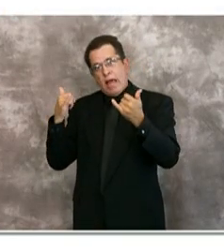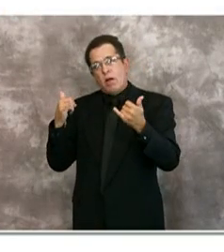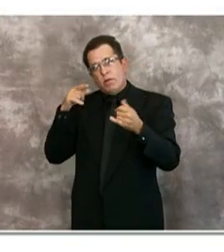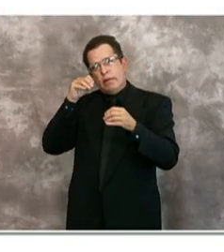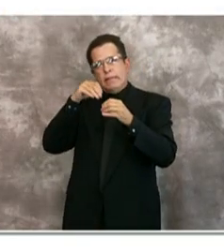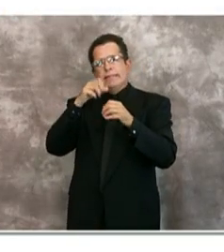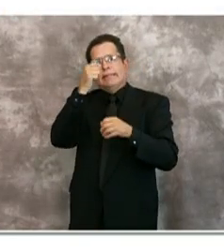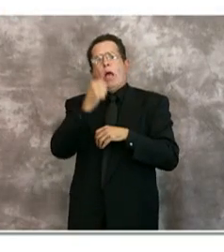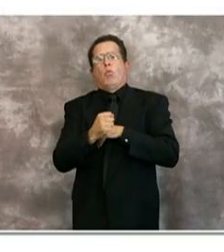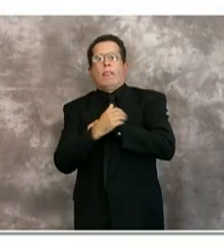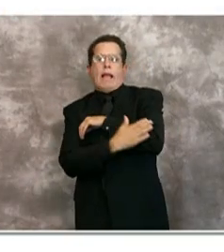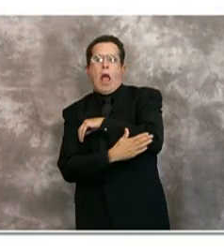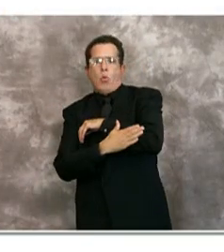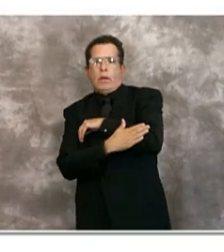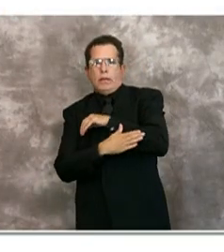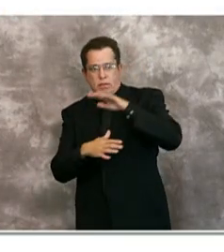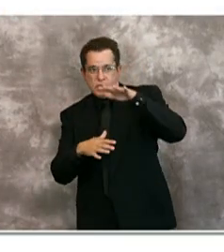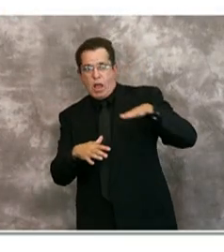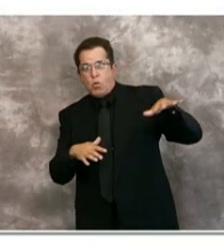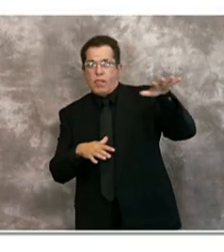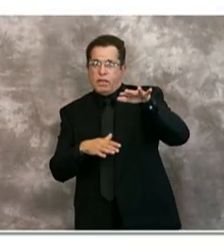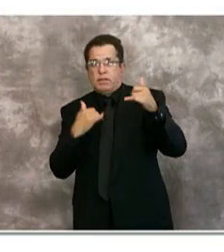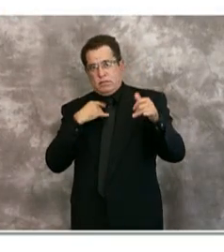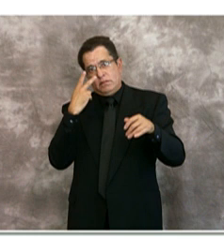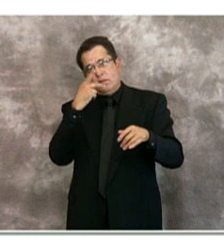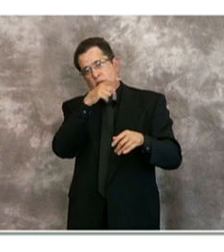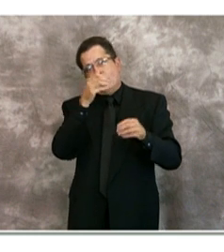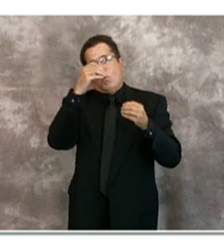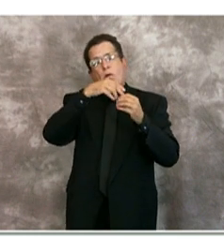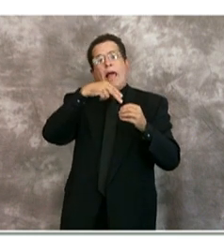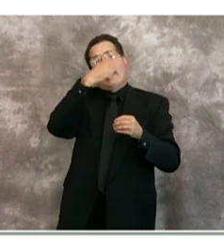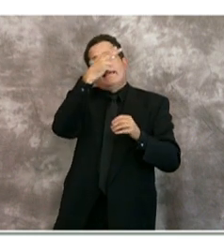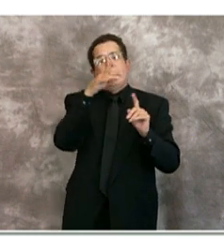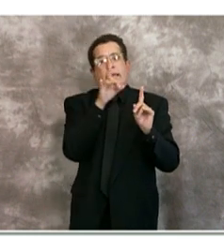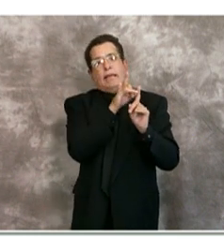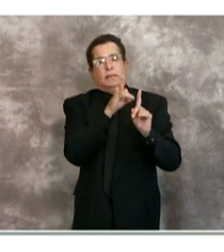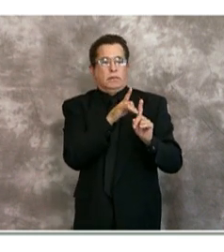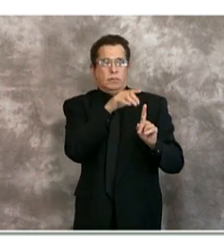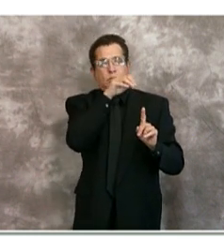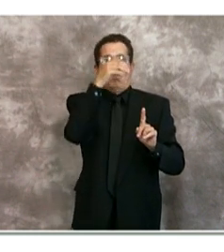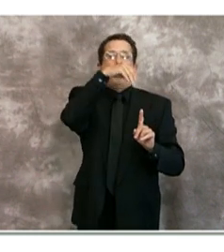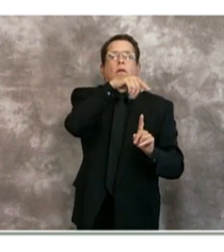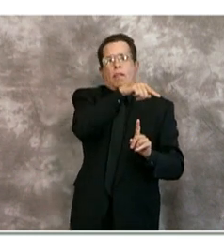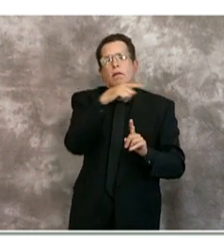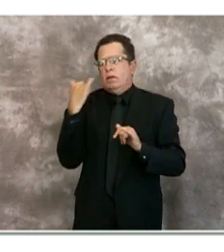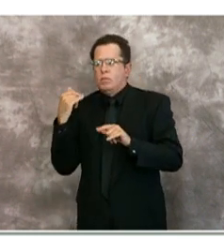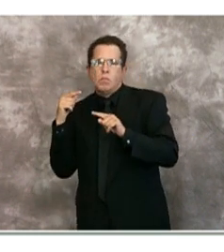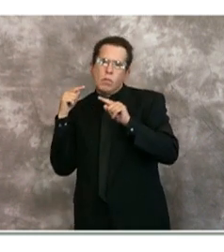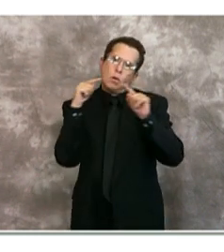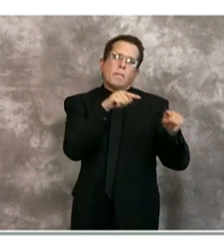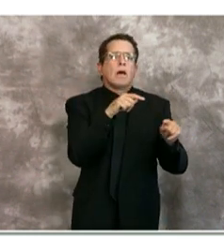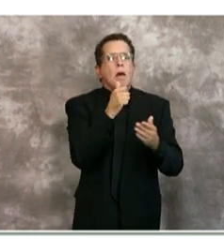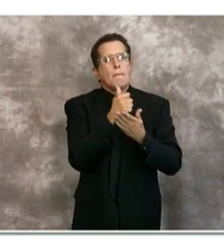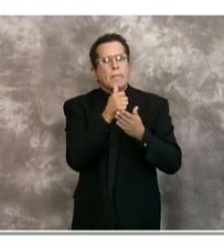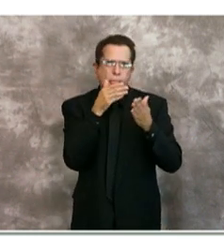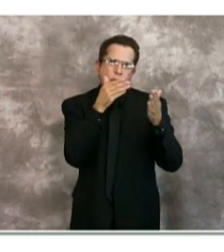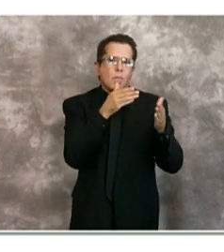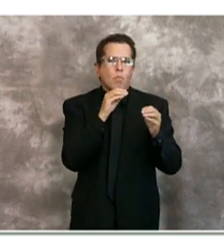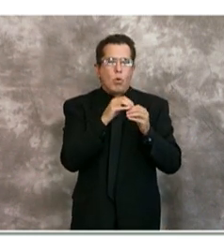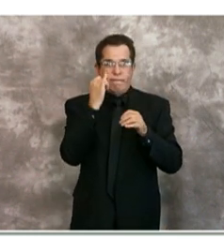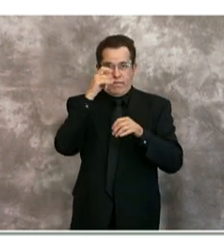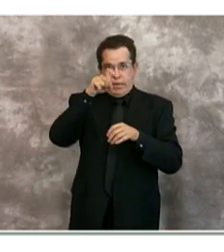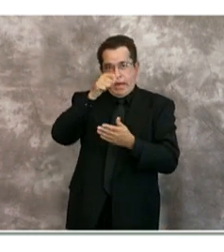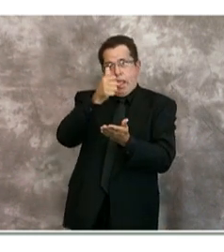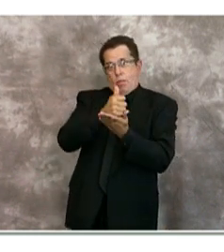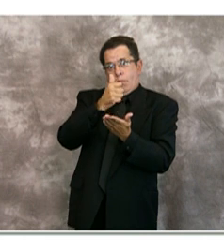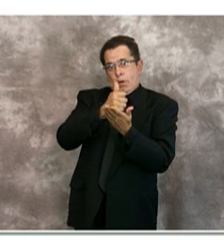in South County, which has had a larger number of cases than other parts of the region. If you need help making appointments to